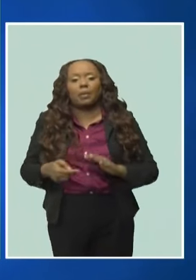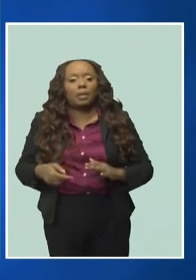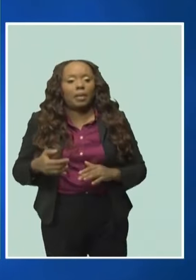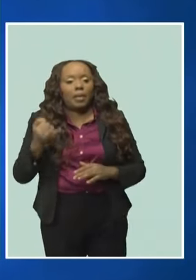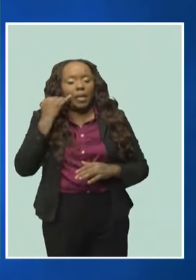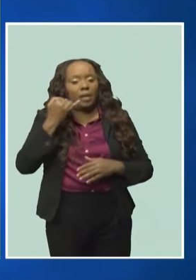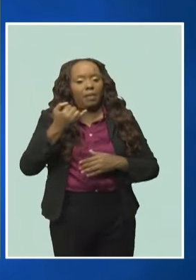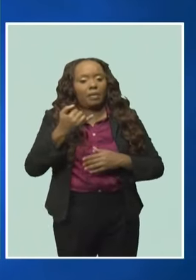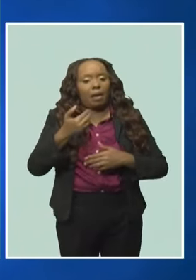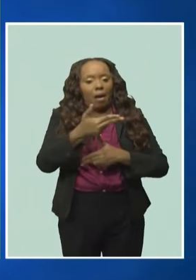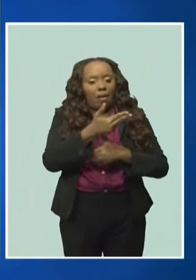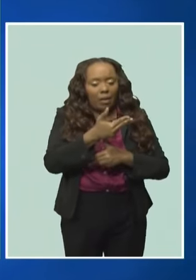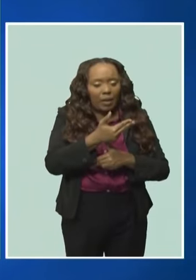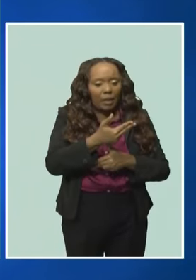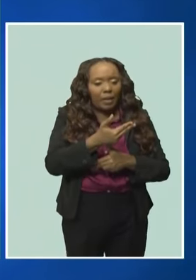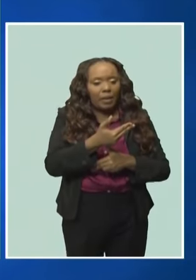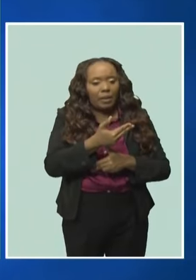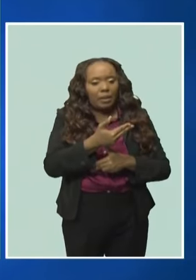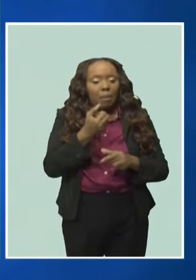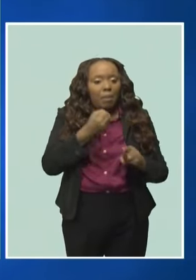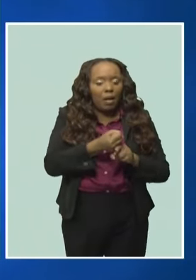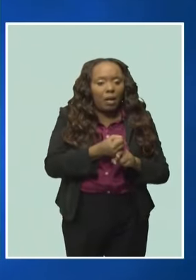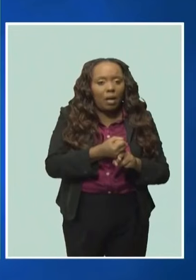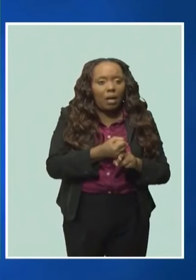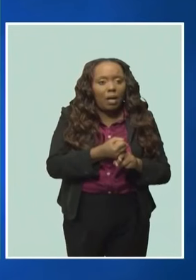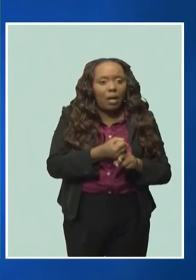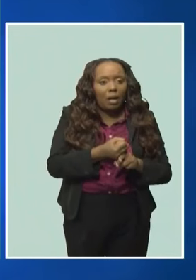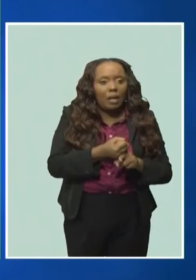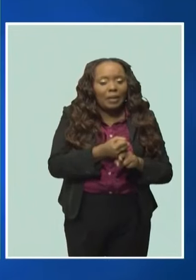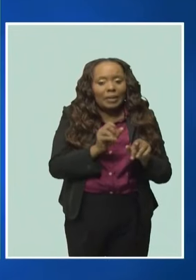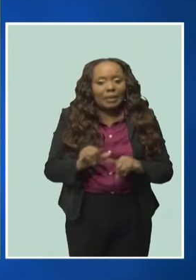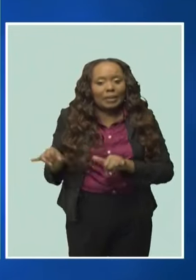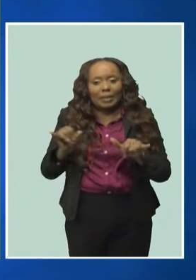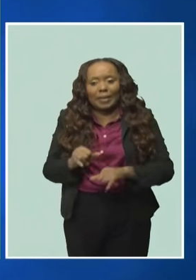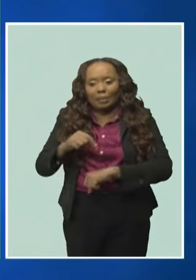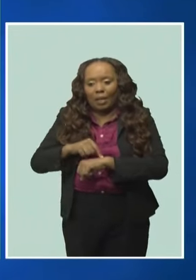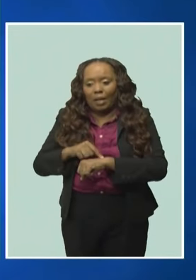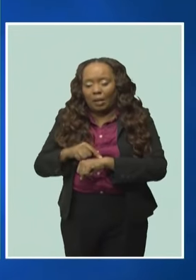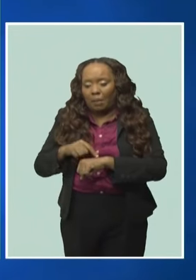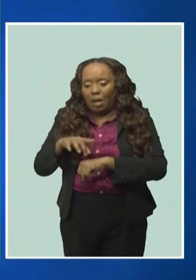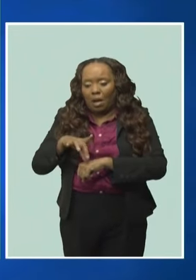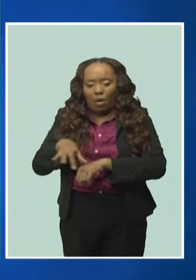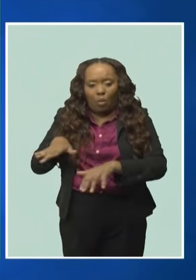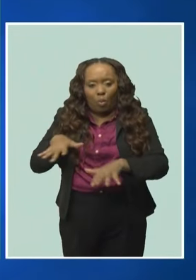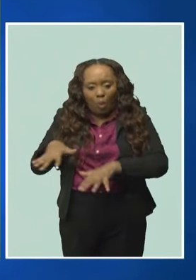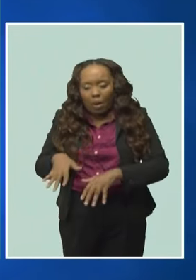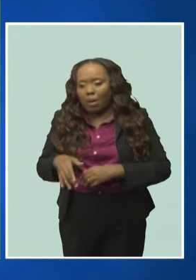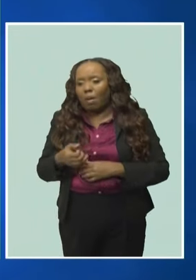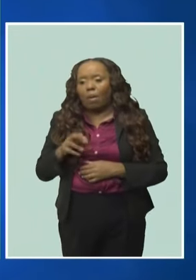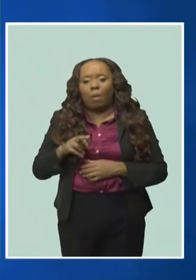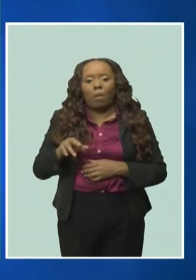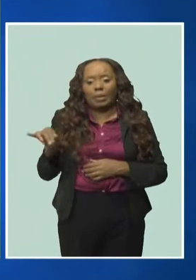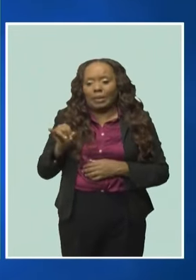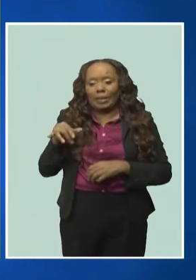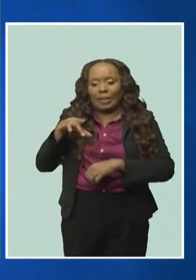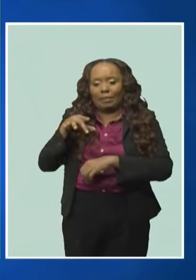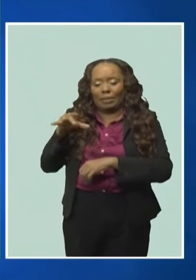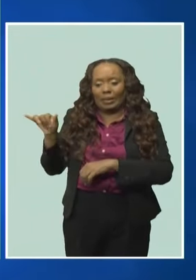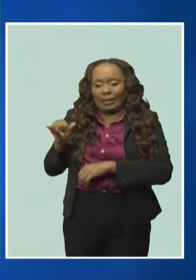experience an earthquake. Or while an earthquake is going on, you can have the tsunami and so on. So it is